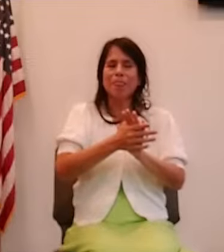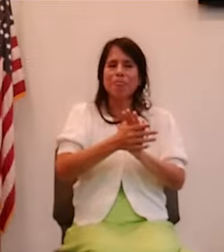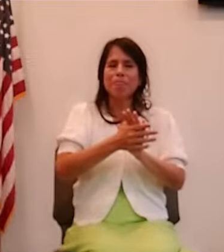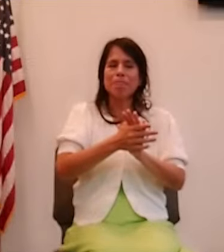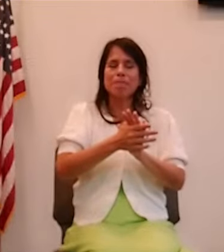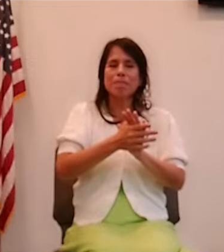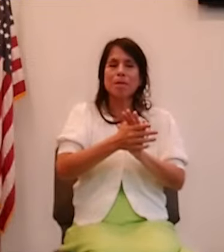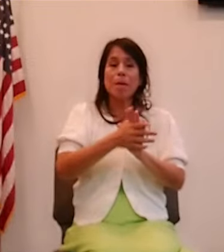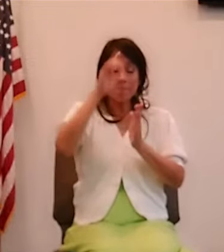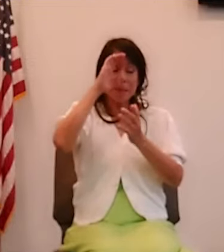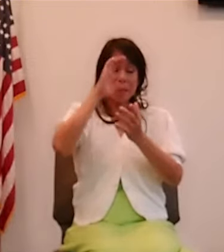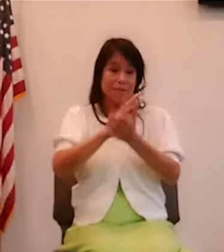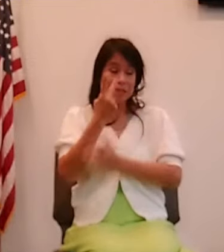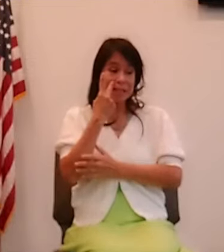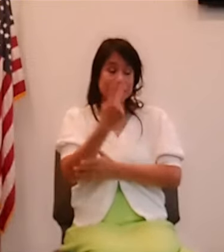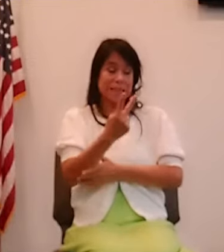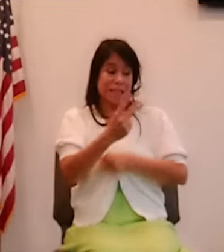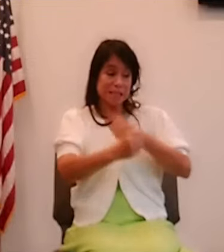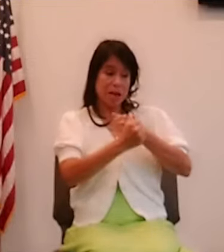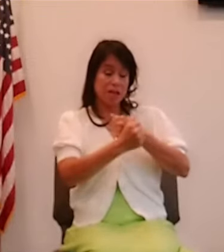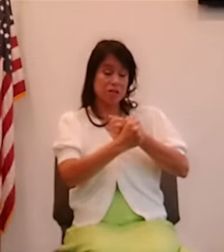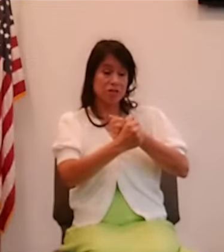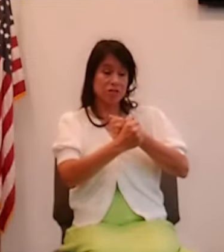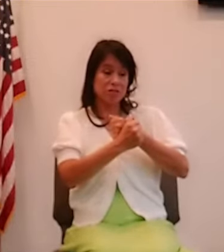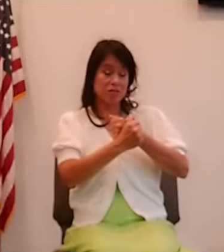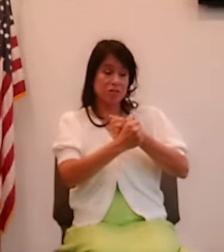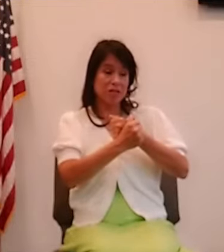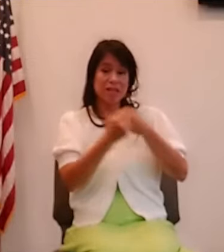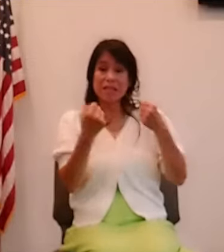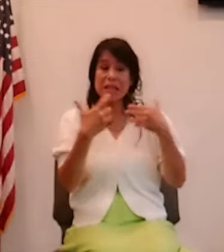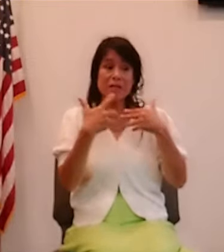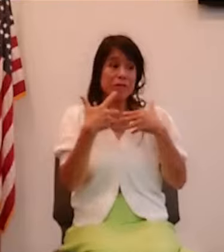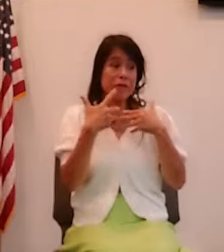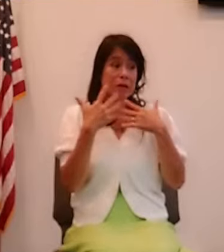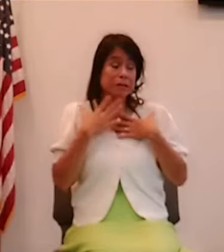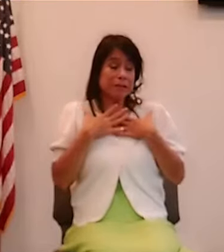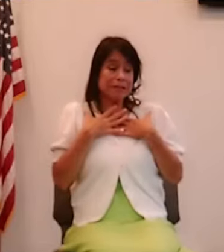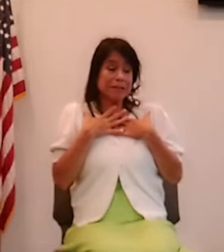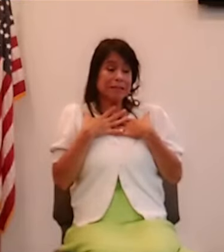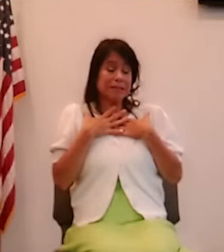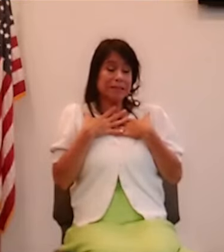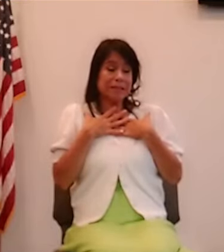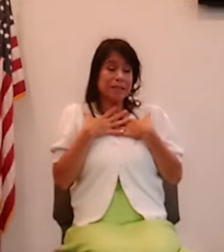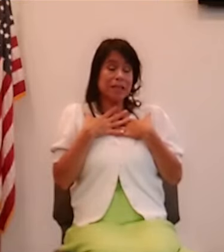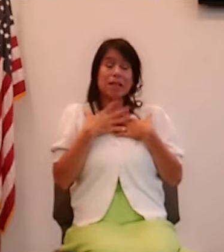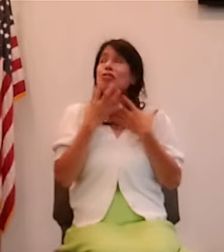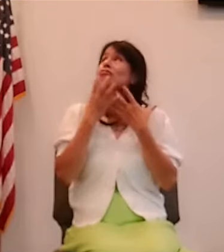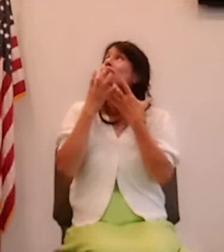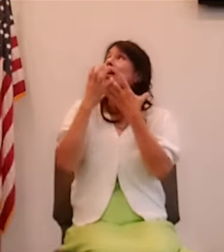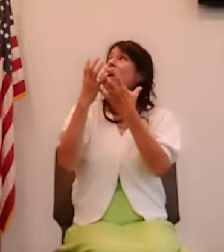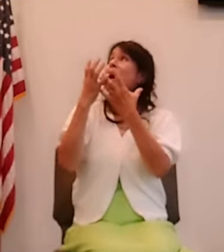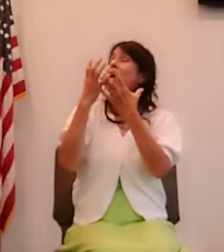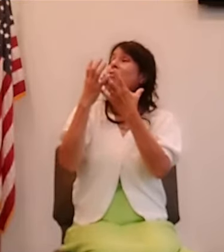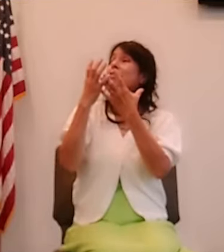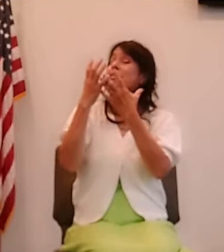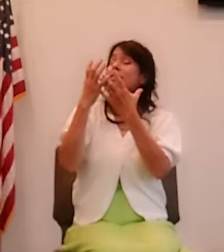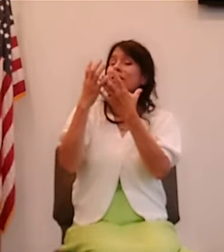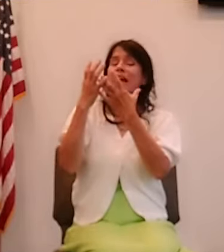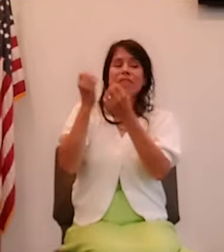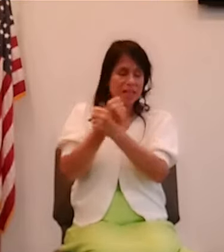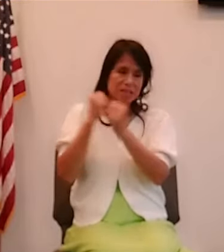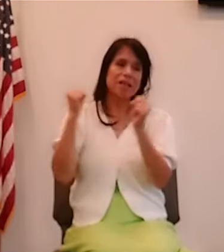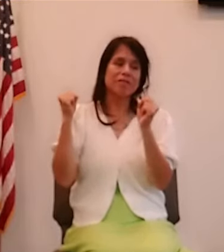Believers see danger. Believers fear bad things. Believers cry out. And believers get